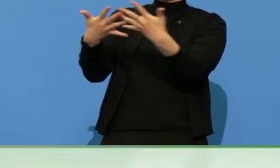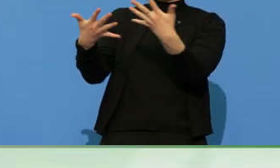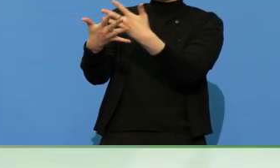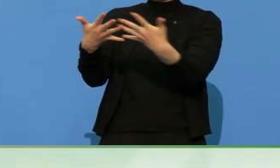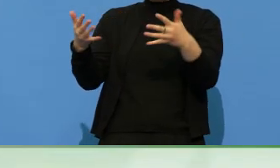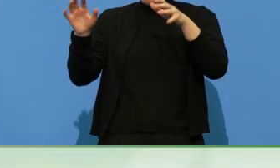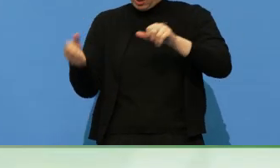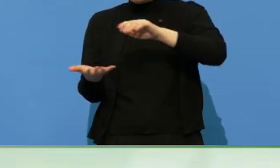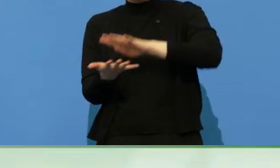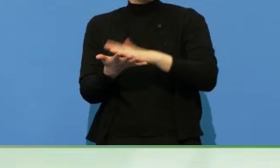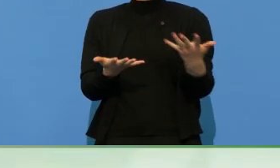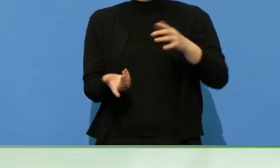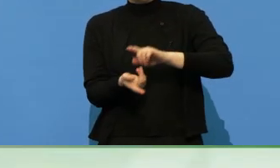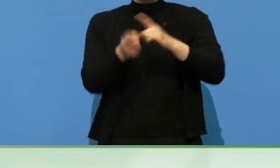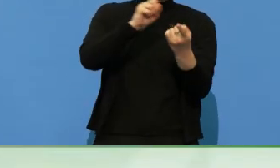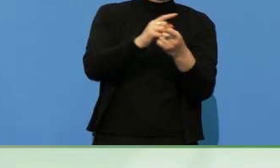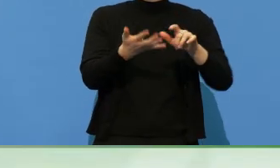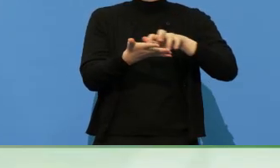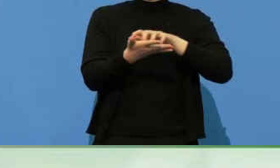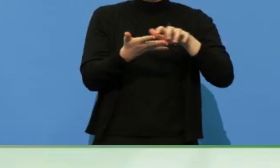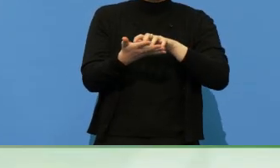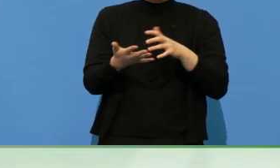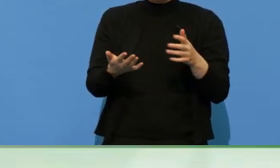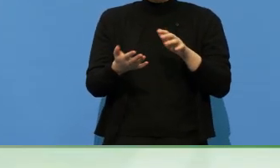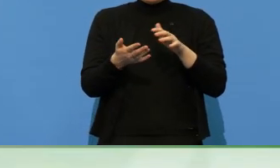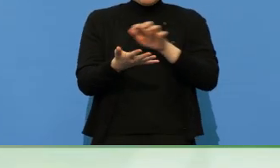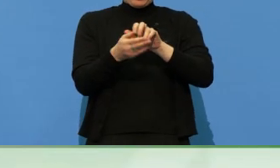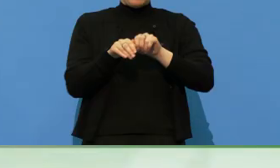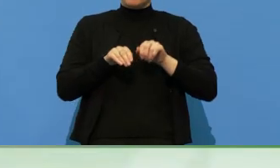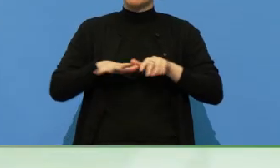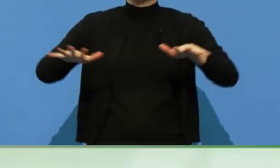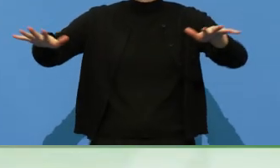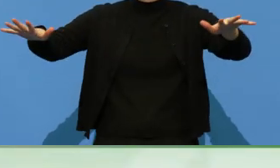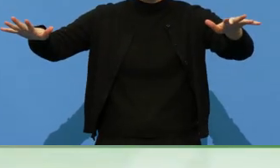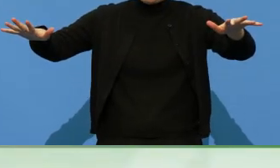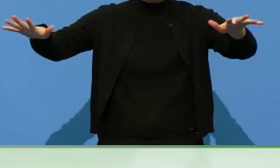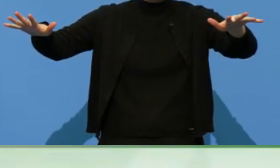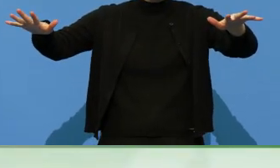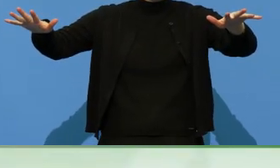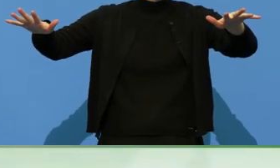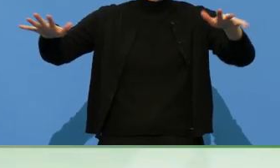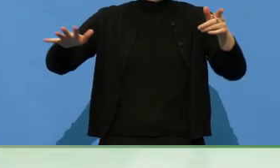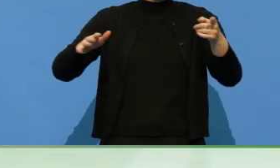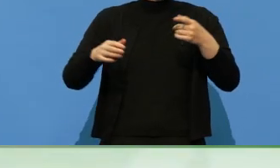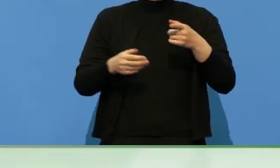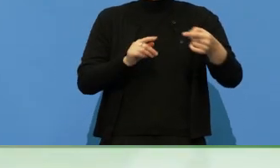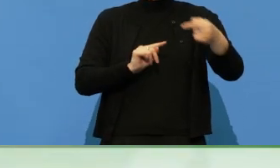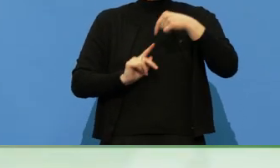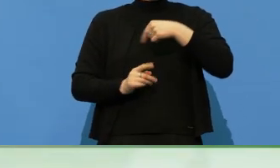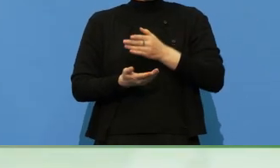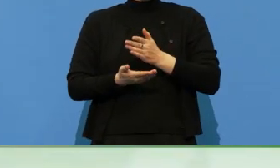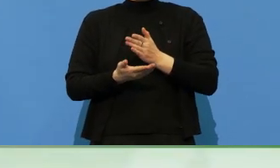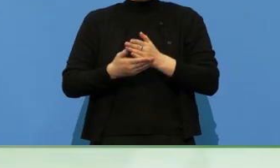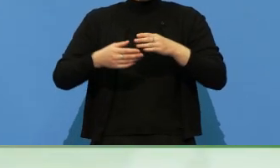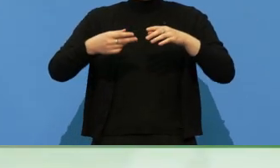to culture and education. The second revolution was 1 century ago in Chicago, and